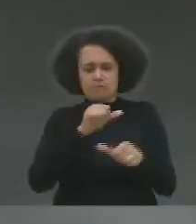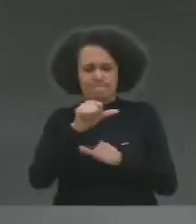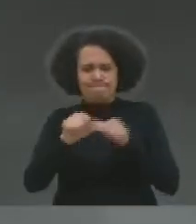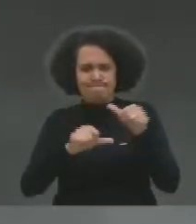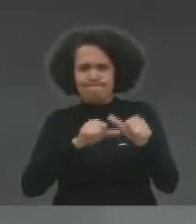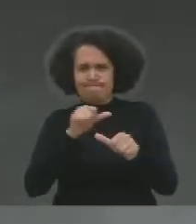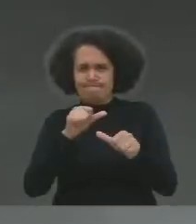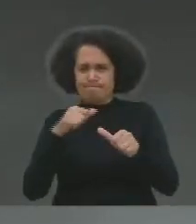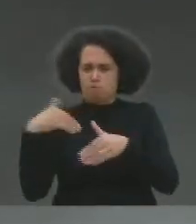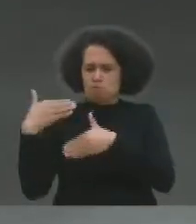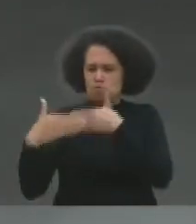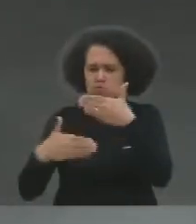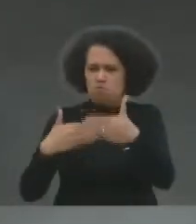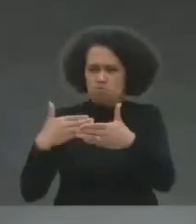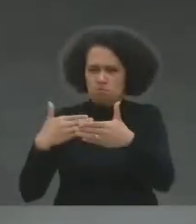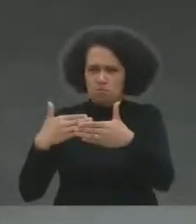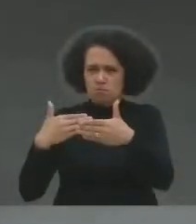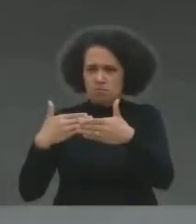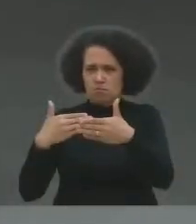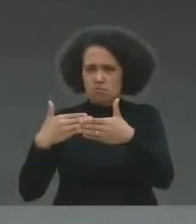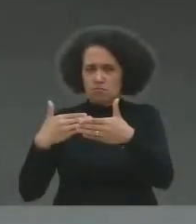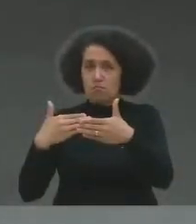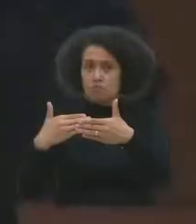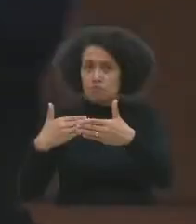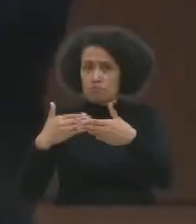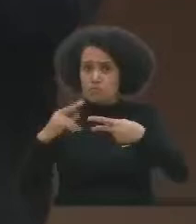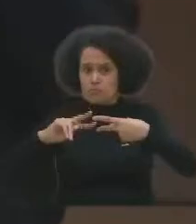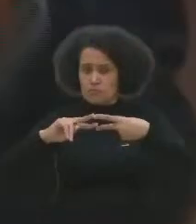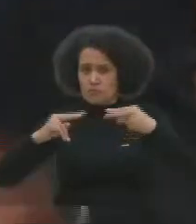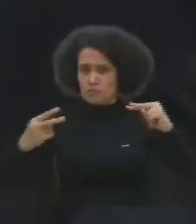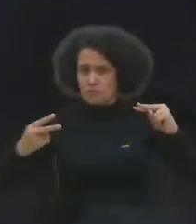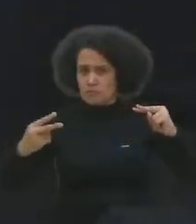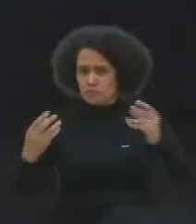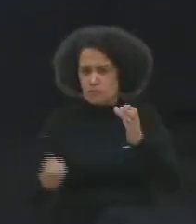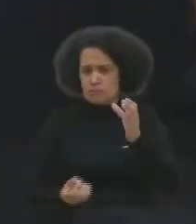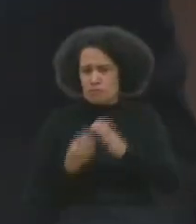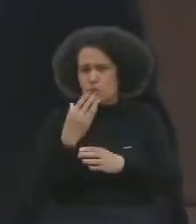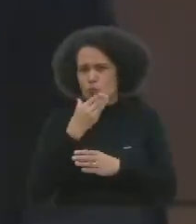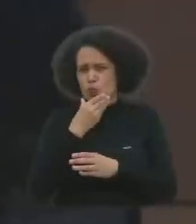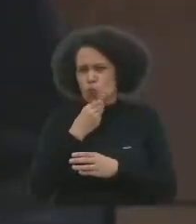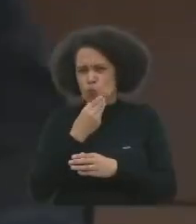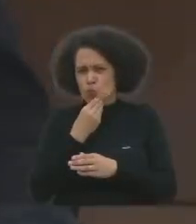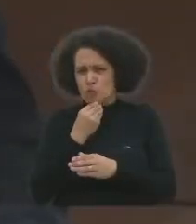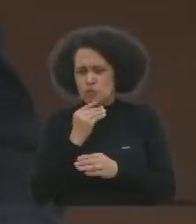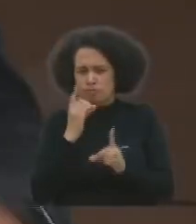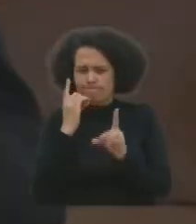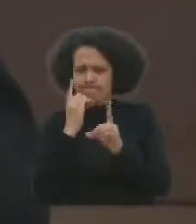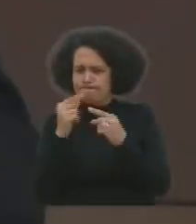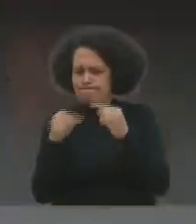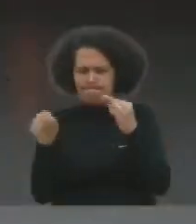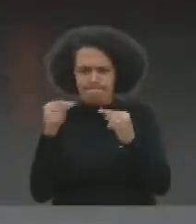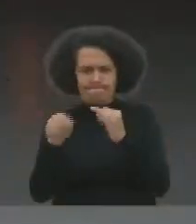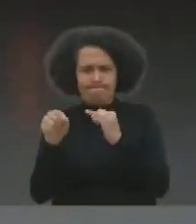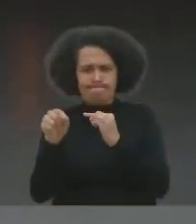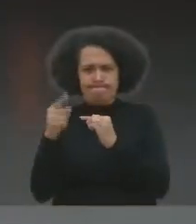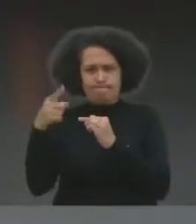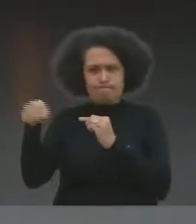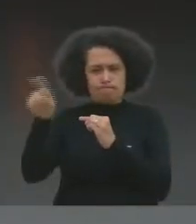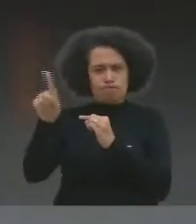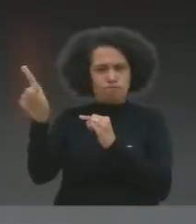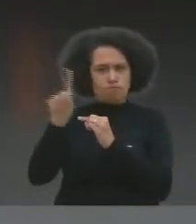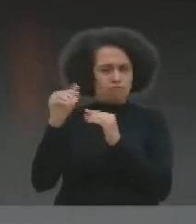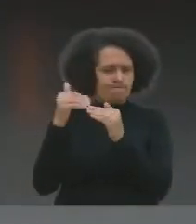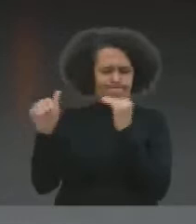o processo biológico da criação do homem. And if you disagree with them, e se nós discordamos deles, they will just hit your delete